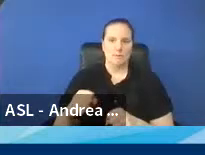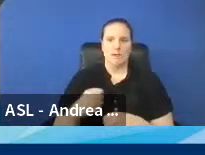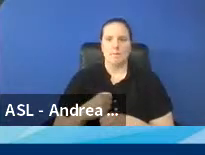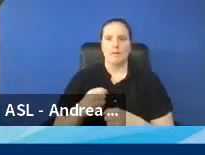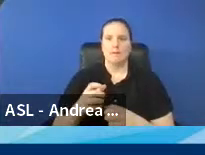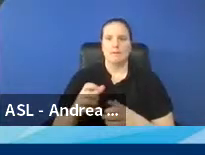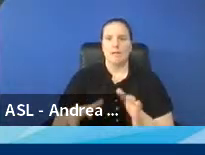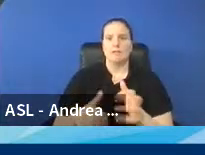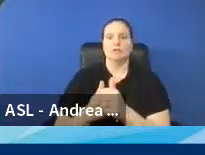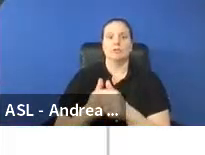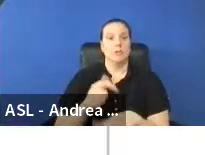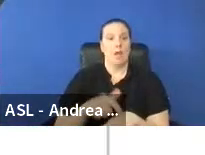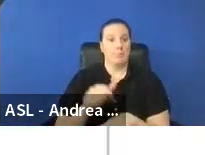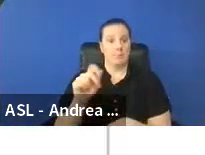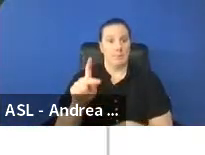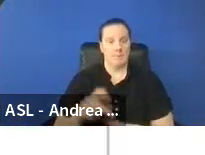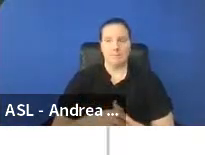some time.